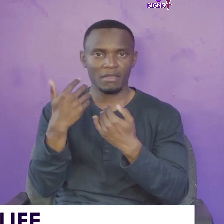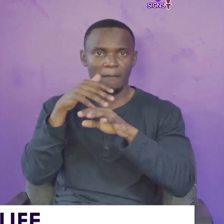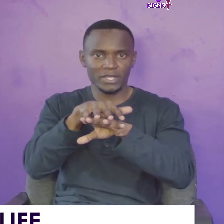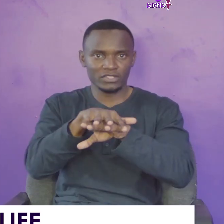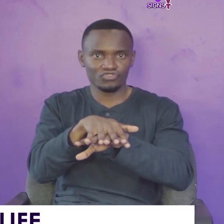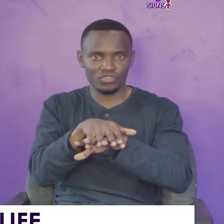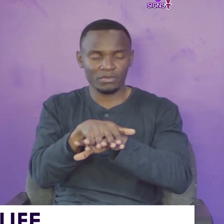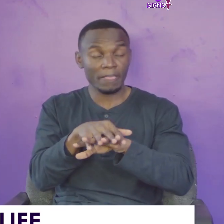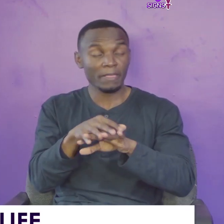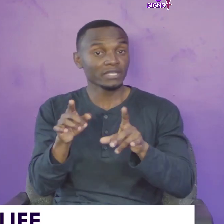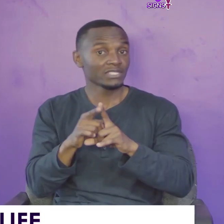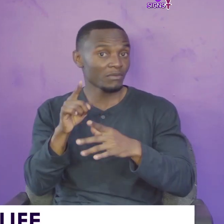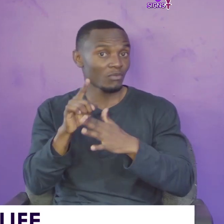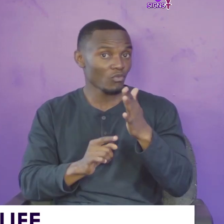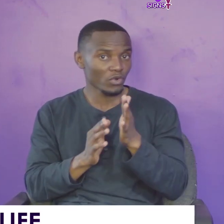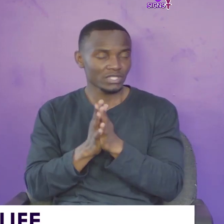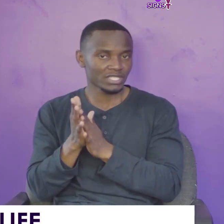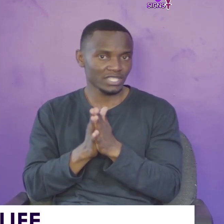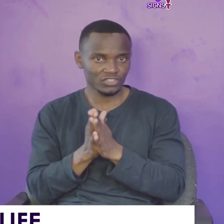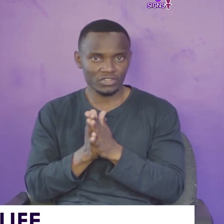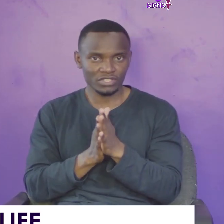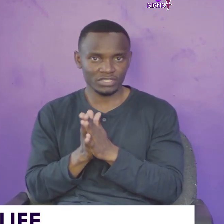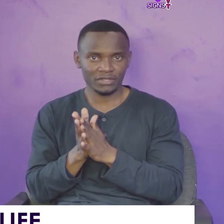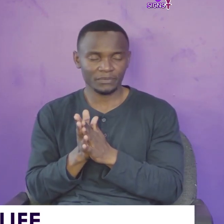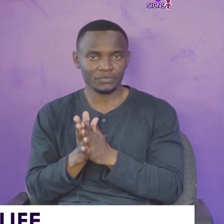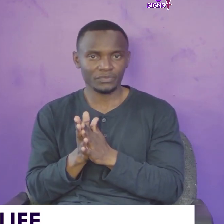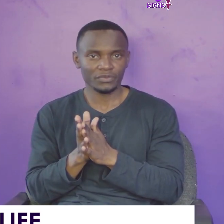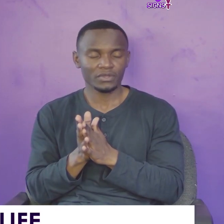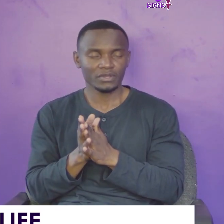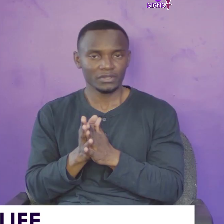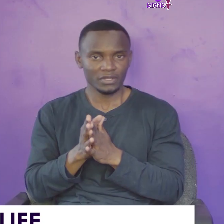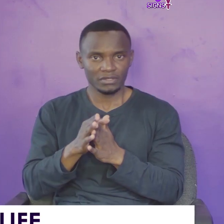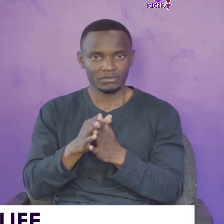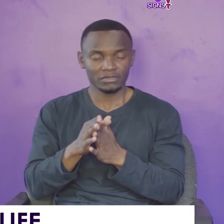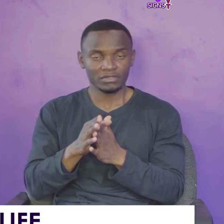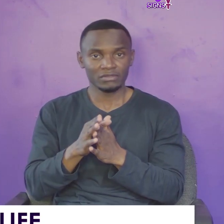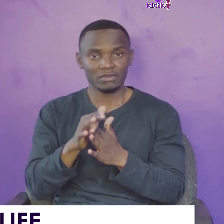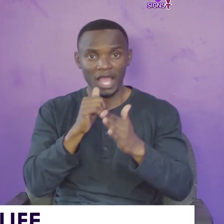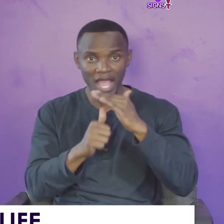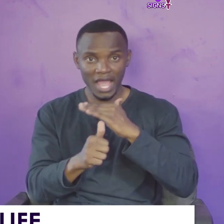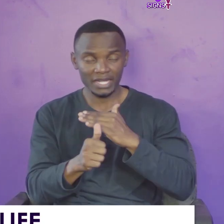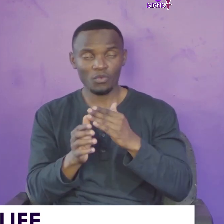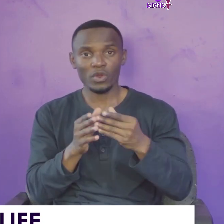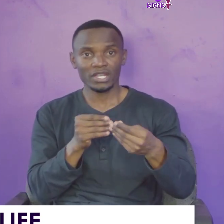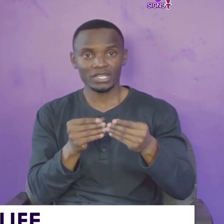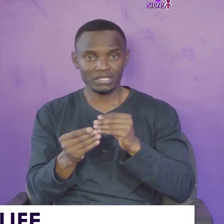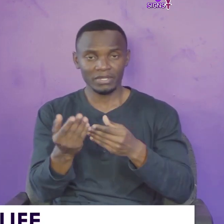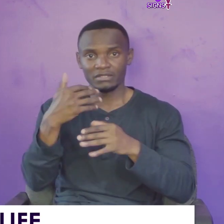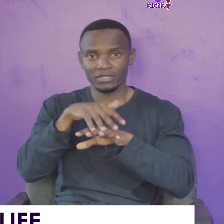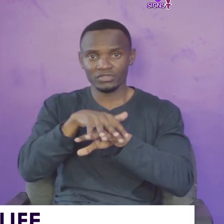interestingly, in disability mainstreaming, there was the issue of integrity. Can you believe it? Yes. That even